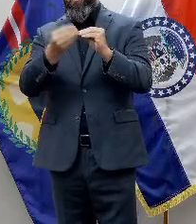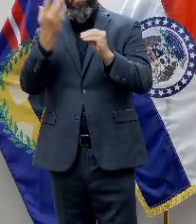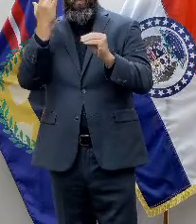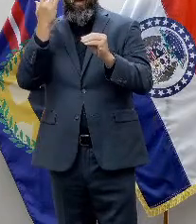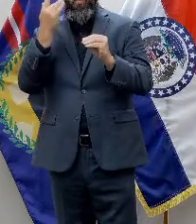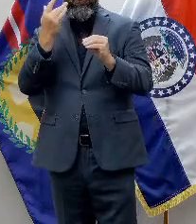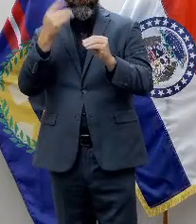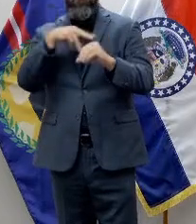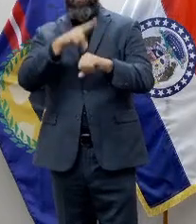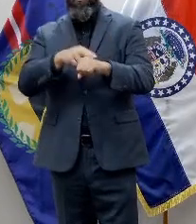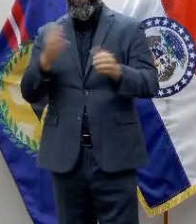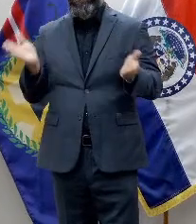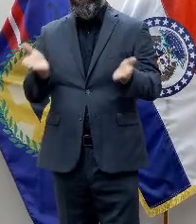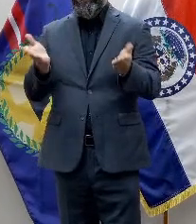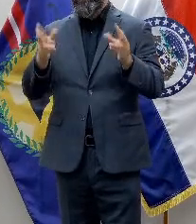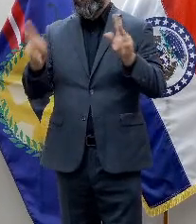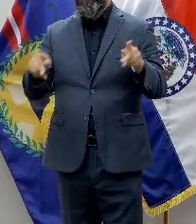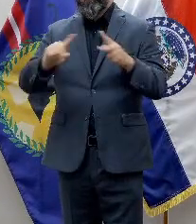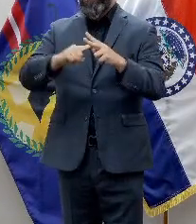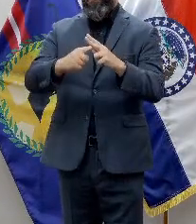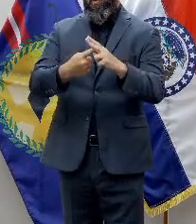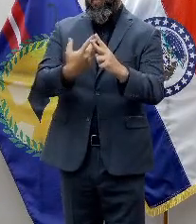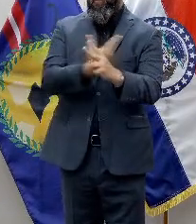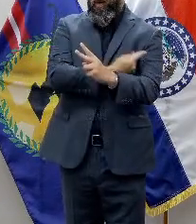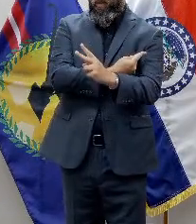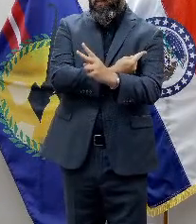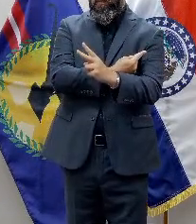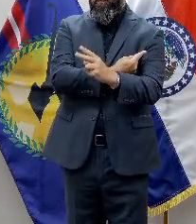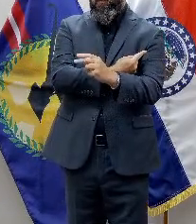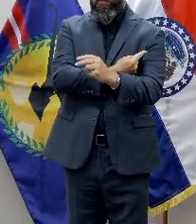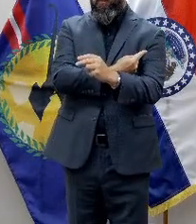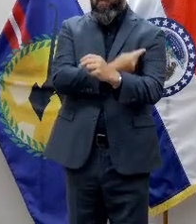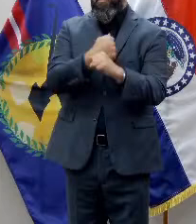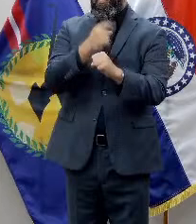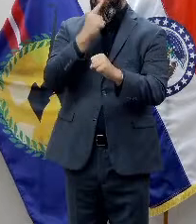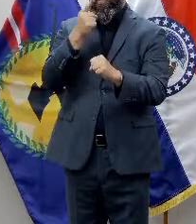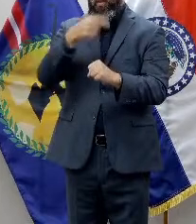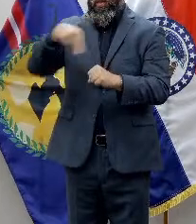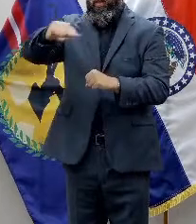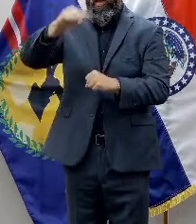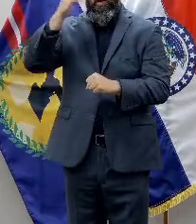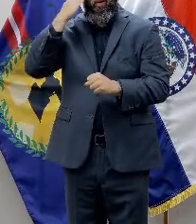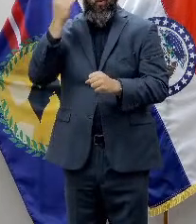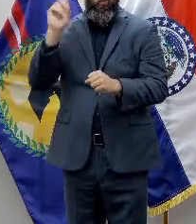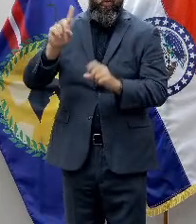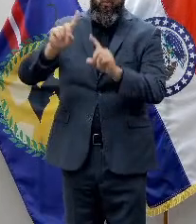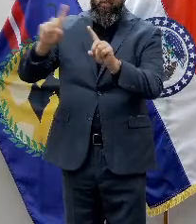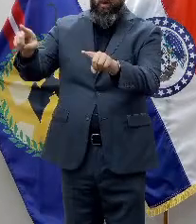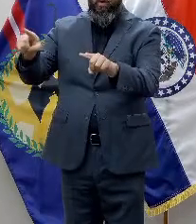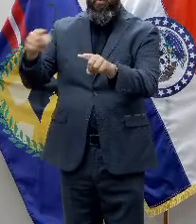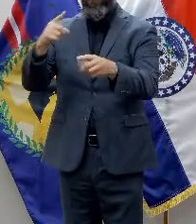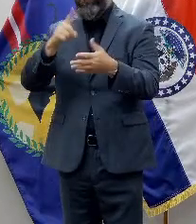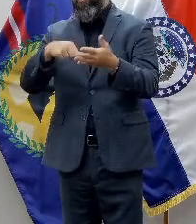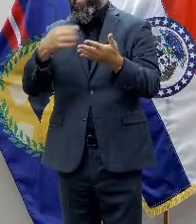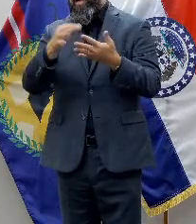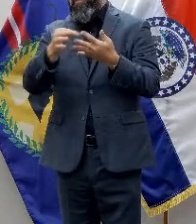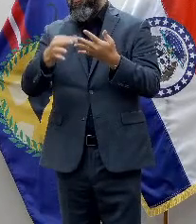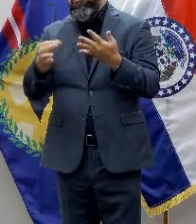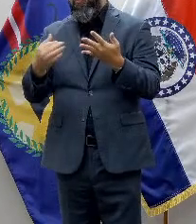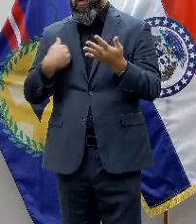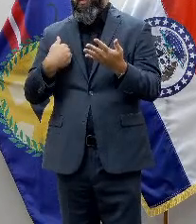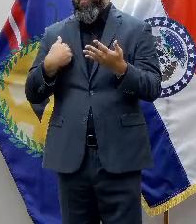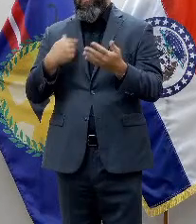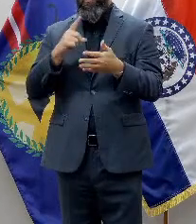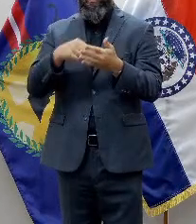course, encouraging people to start vaccination uptake and make sure that they know where they can go, what kind of options are available, what